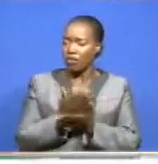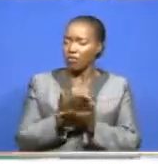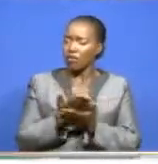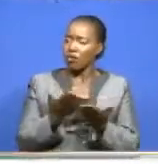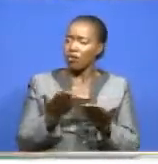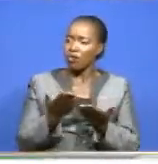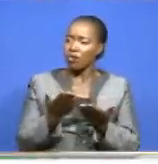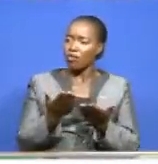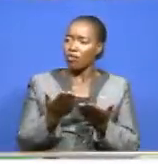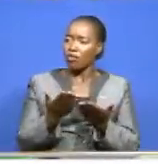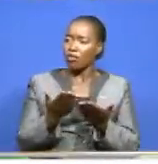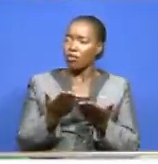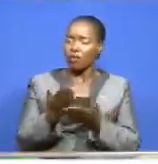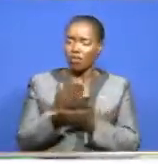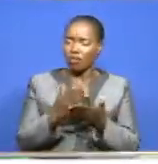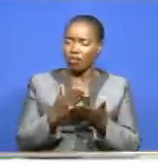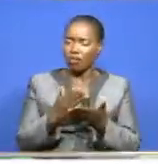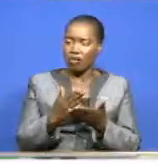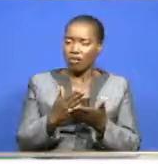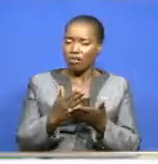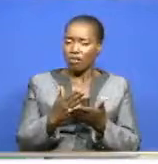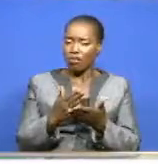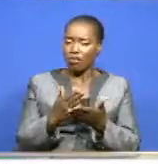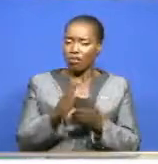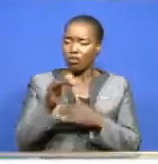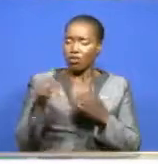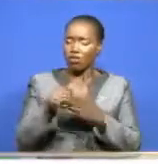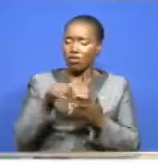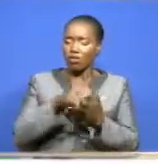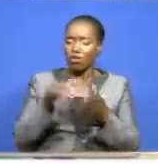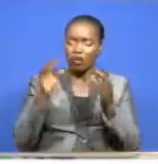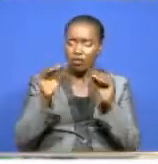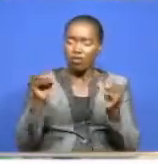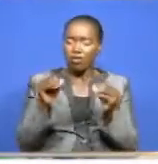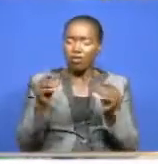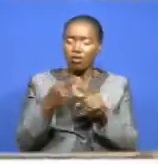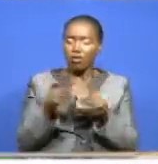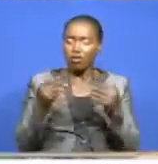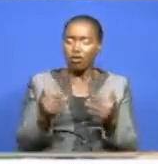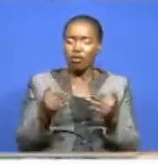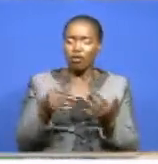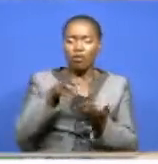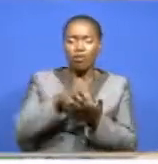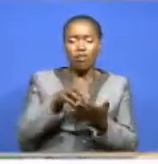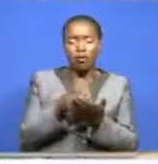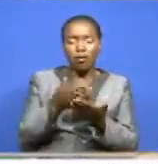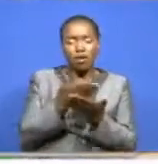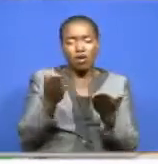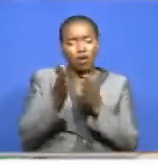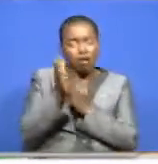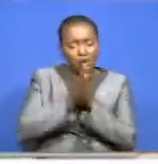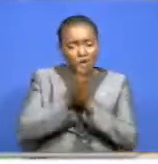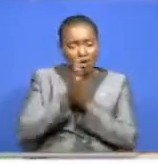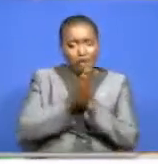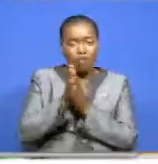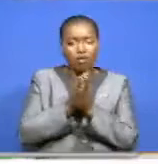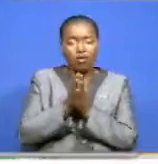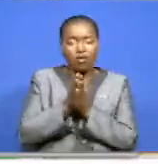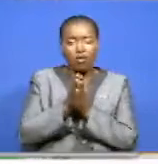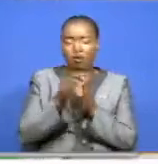failed maybe partly because it was not all-inclusive. Right now, the opposition, all these aspirations that I fought